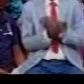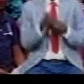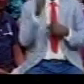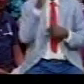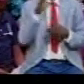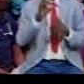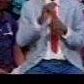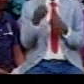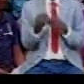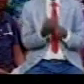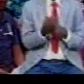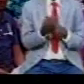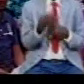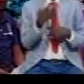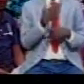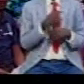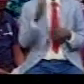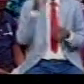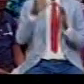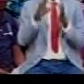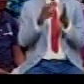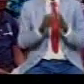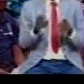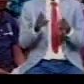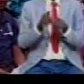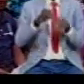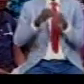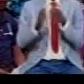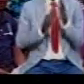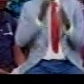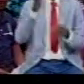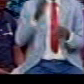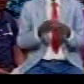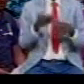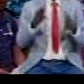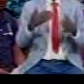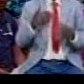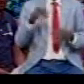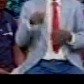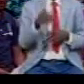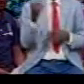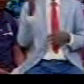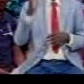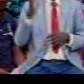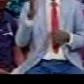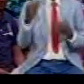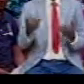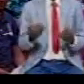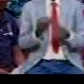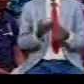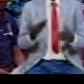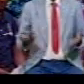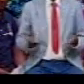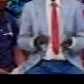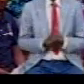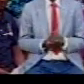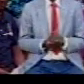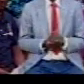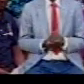done your own also, and you give testimony in Jesus' name. Let's have another testimony now from Alpha location here.